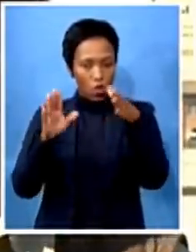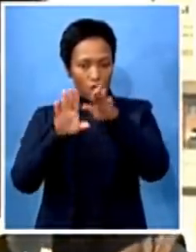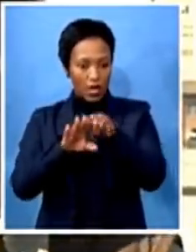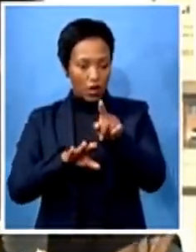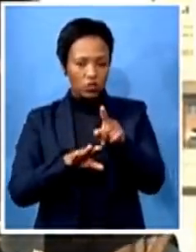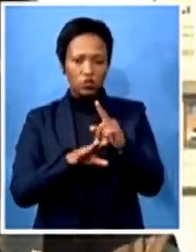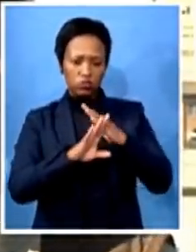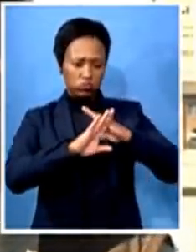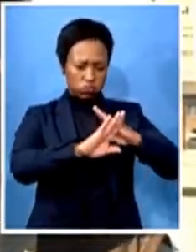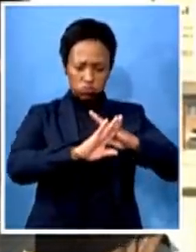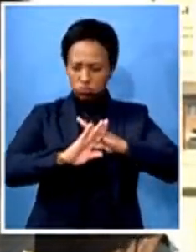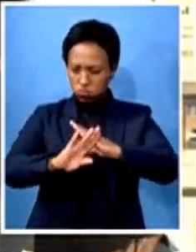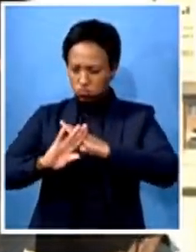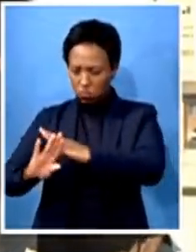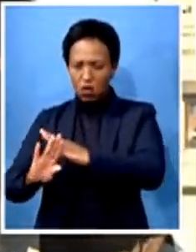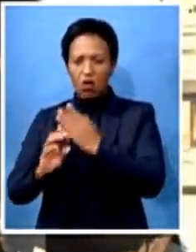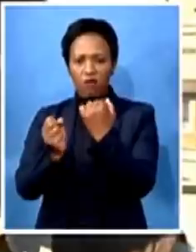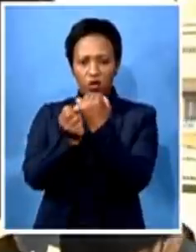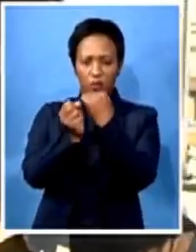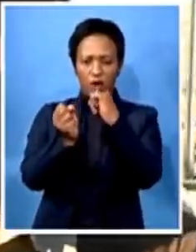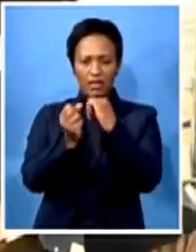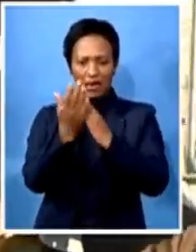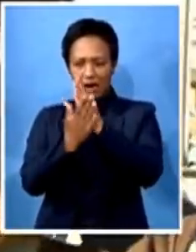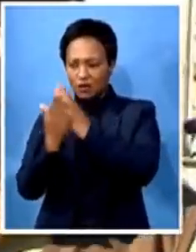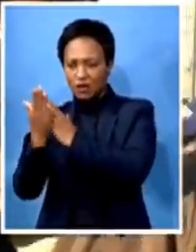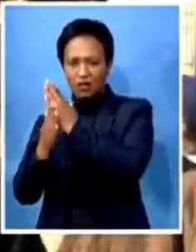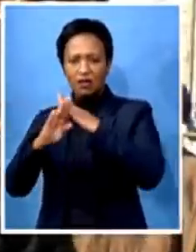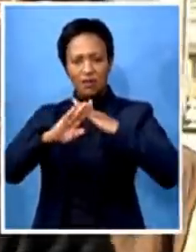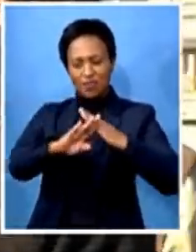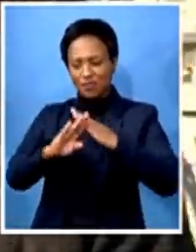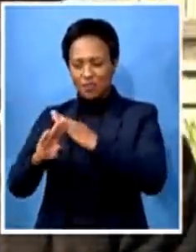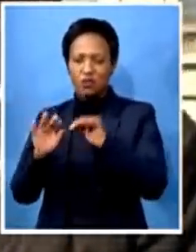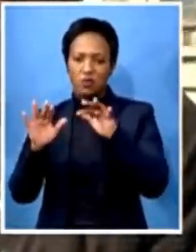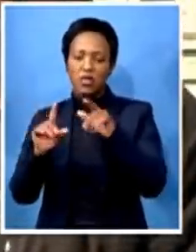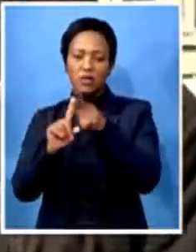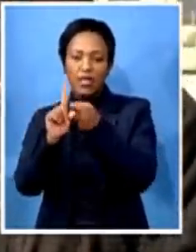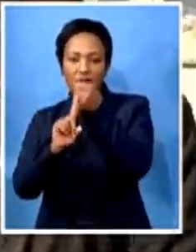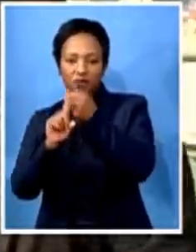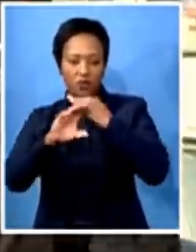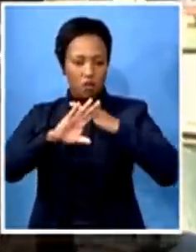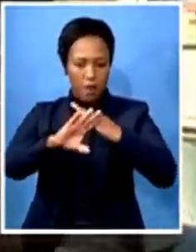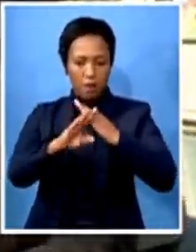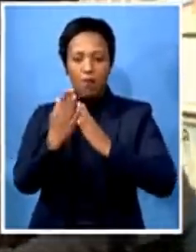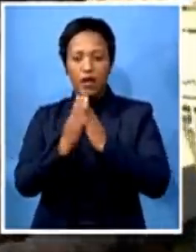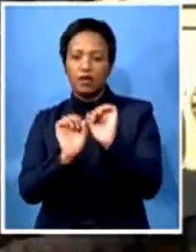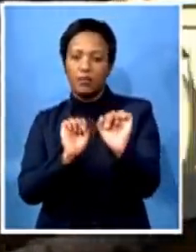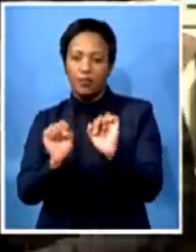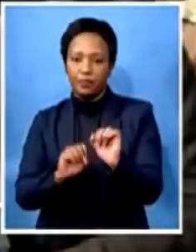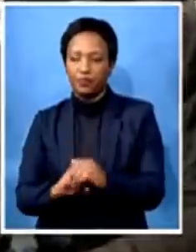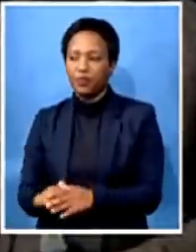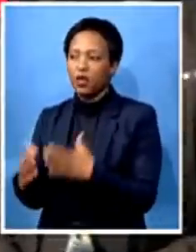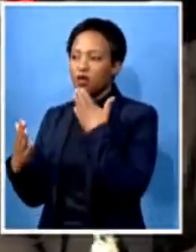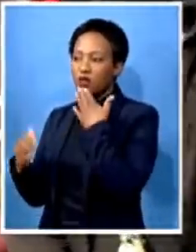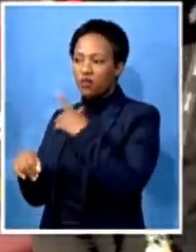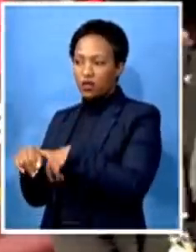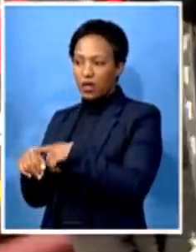and other right activists. Thank you so much, Mr. Ndlovu, for your time and all the best. There you have it. That was Mr. Trust